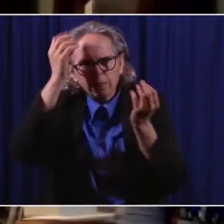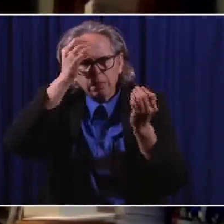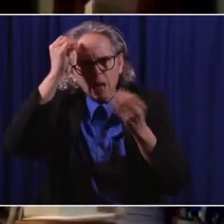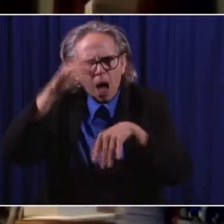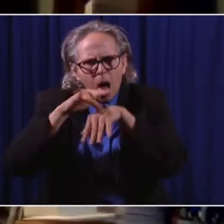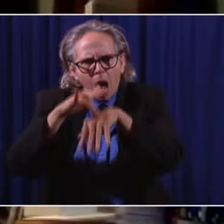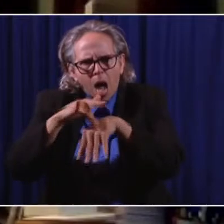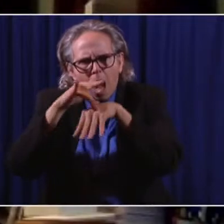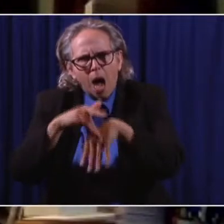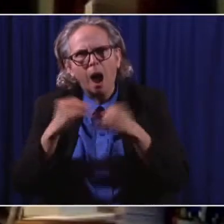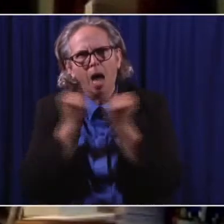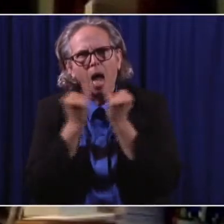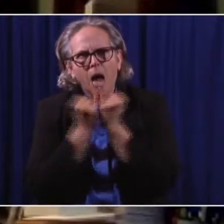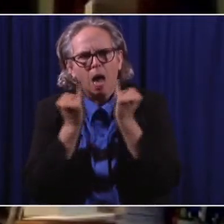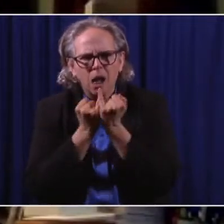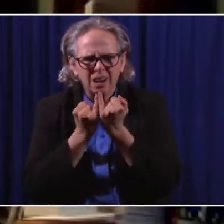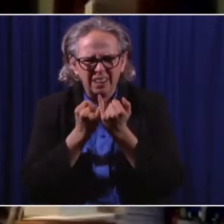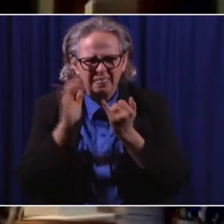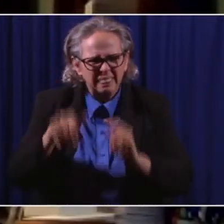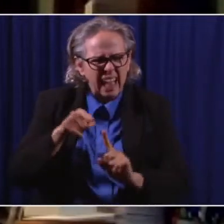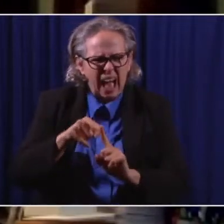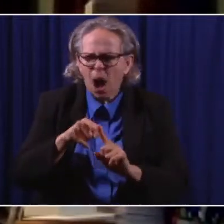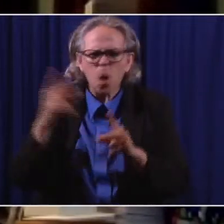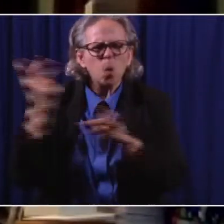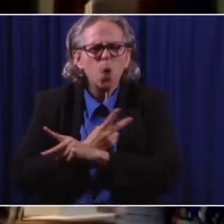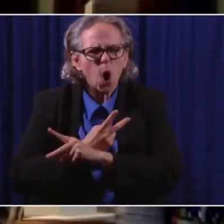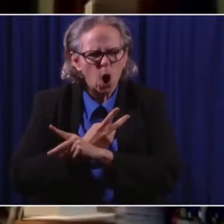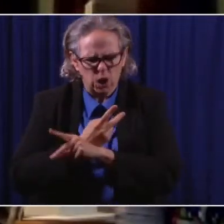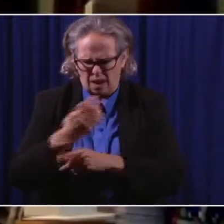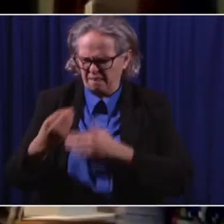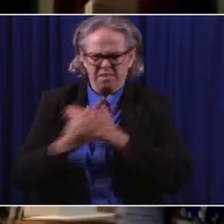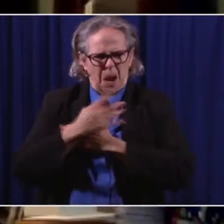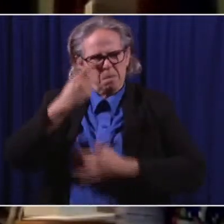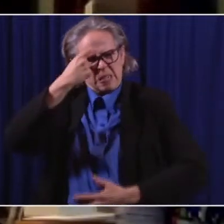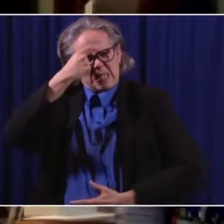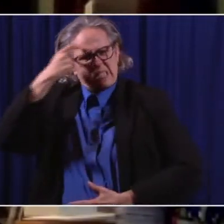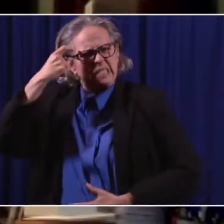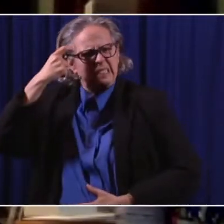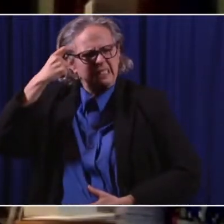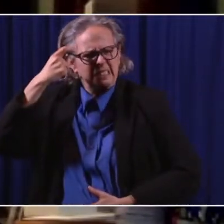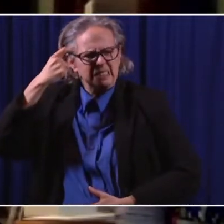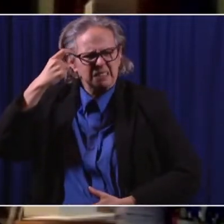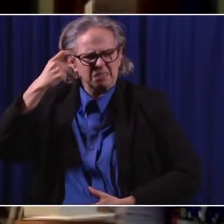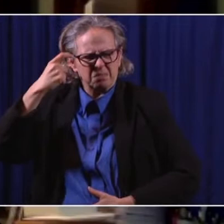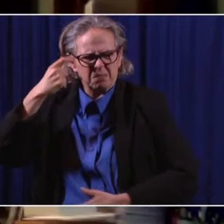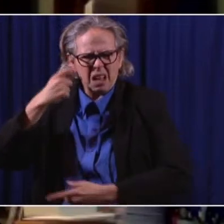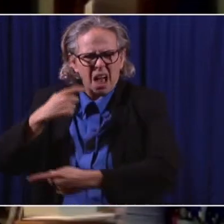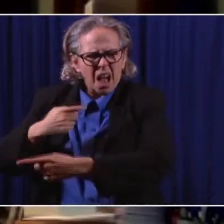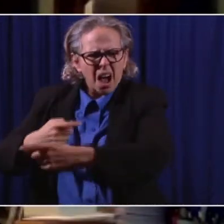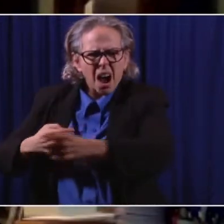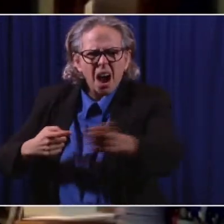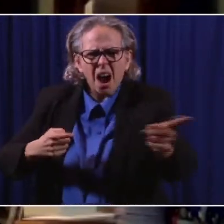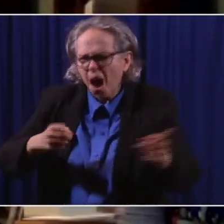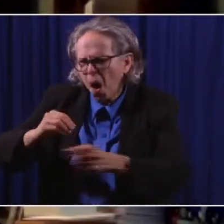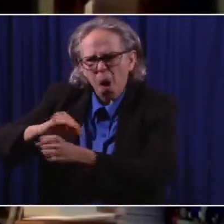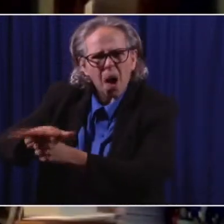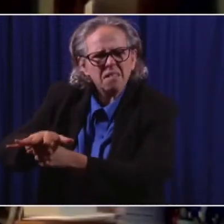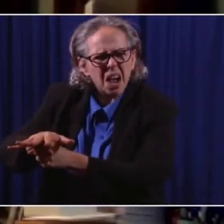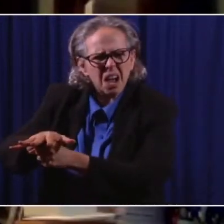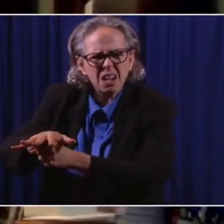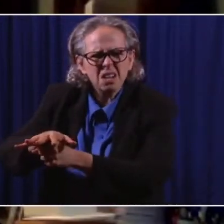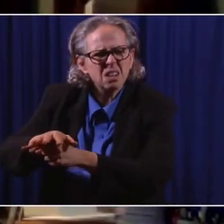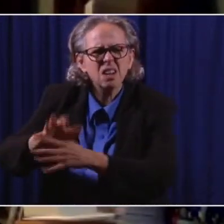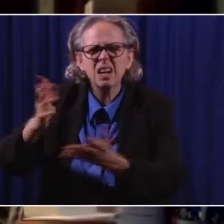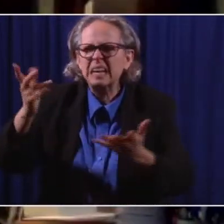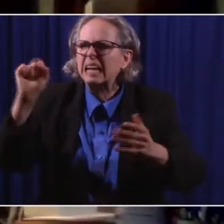don't understand about this disease, because it's so random, because so little is understood, that,